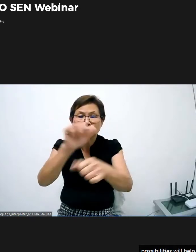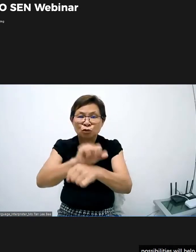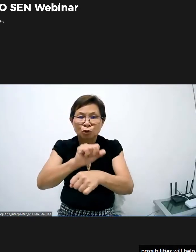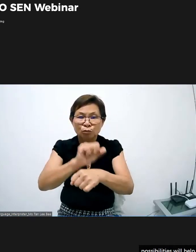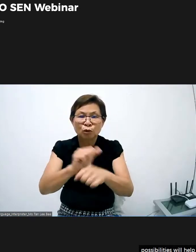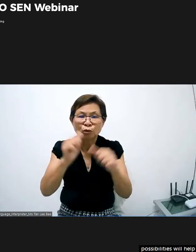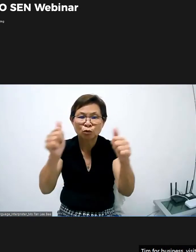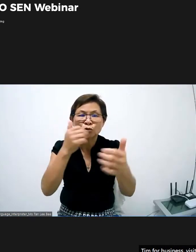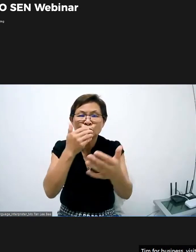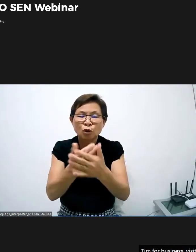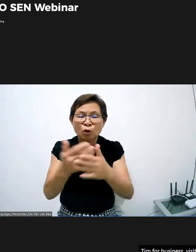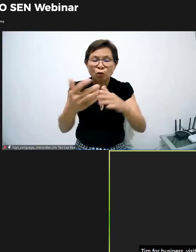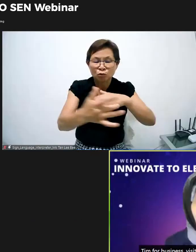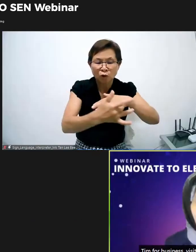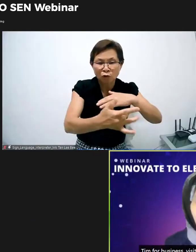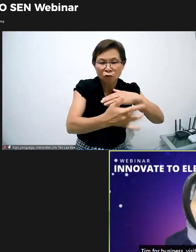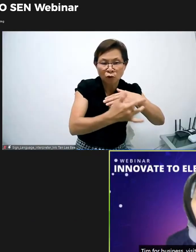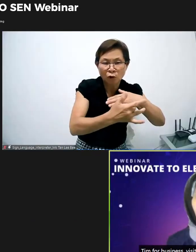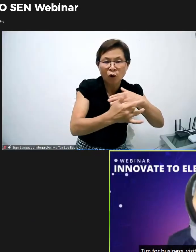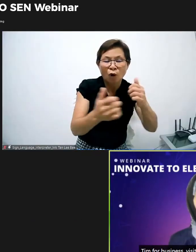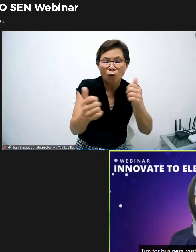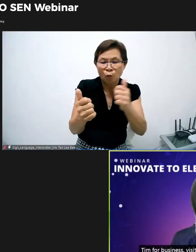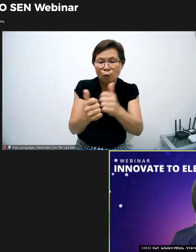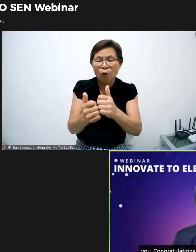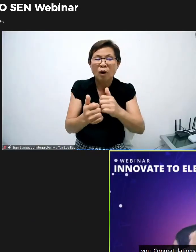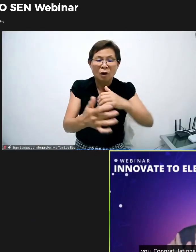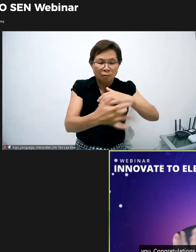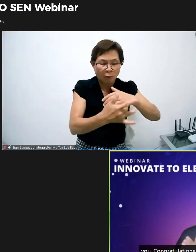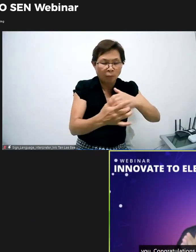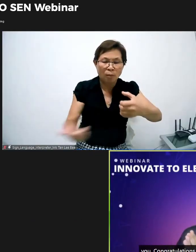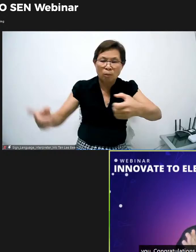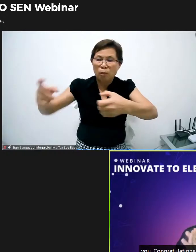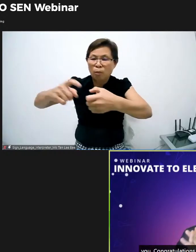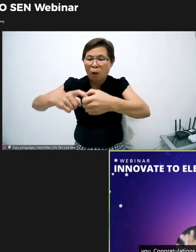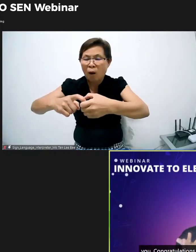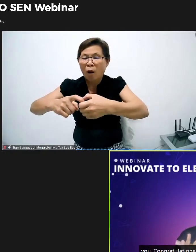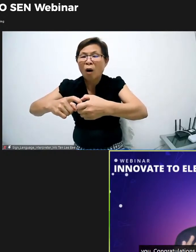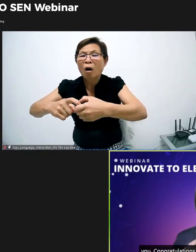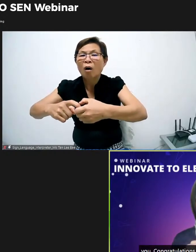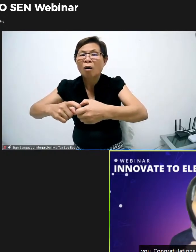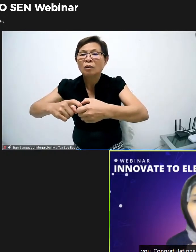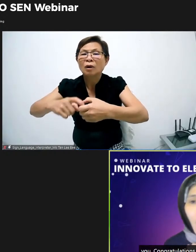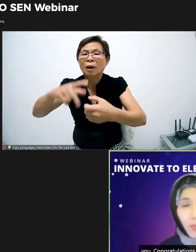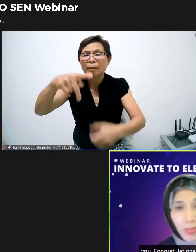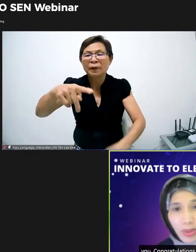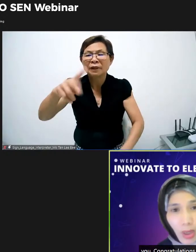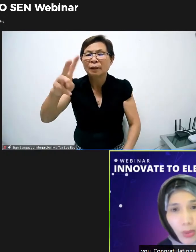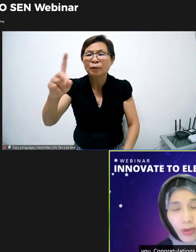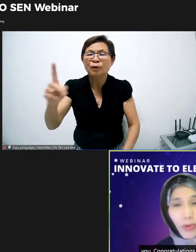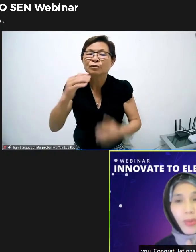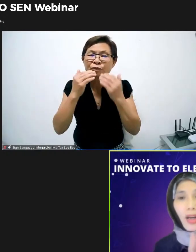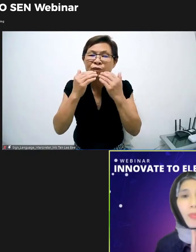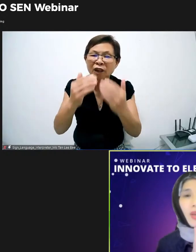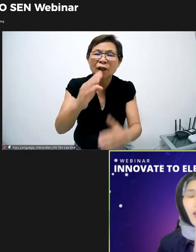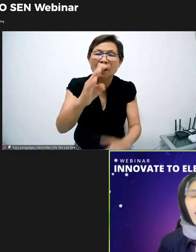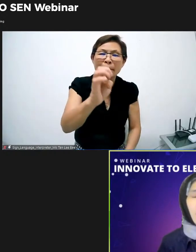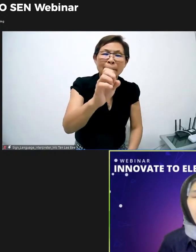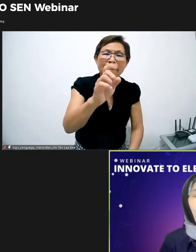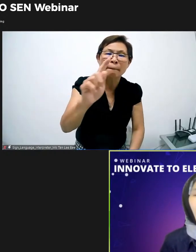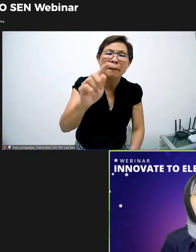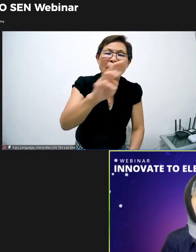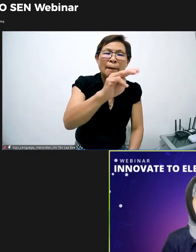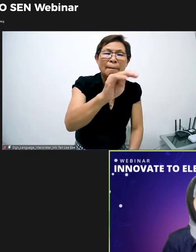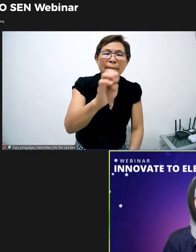Mitari. Technology driven by disability. That is truly remarkable. So thank you, Khop Kun Ka, Ms. Mitari, for becoming Thank an